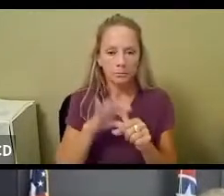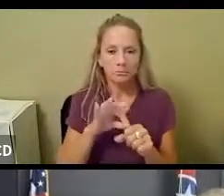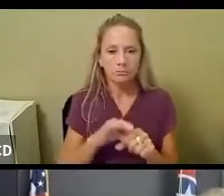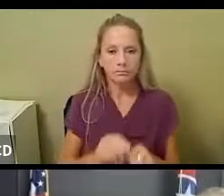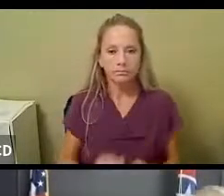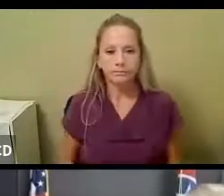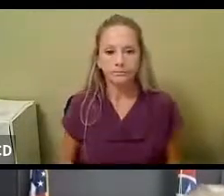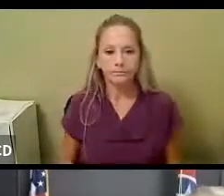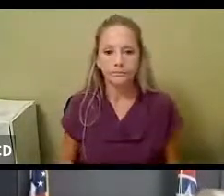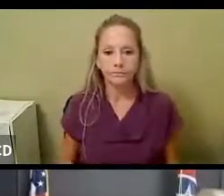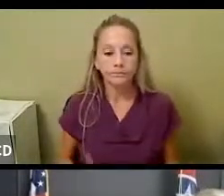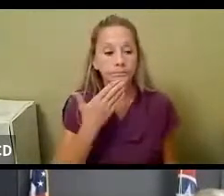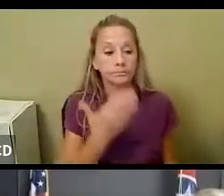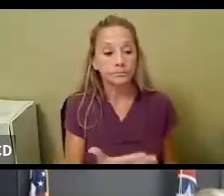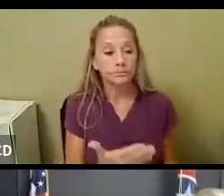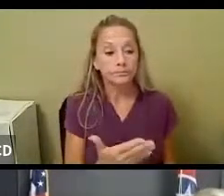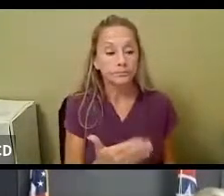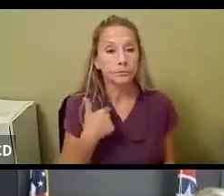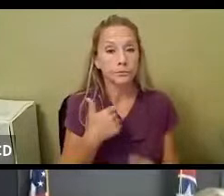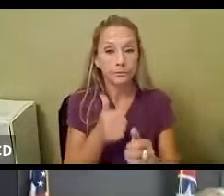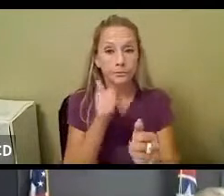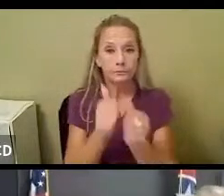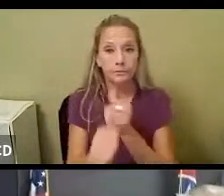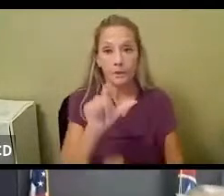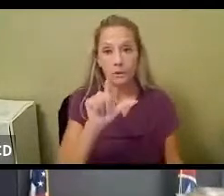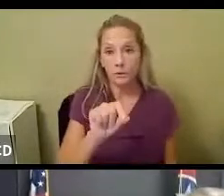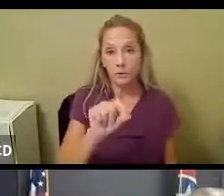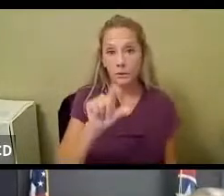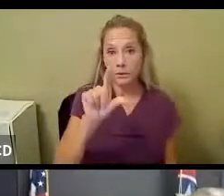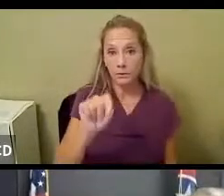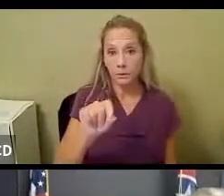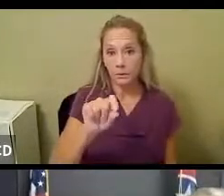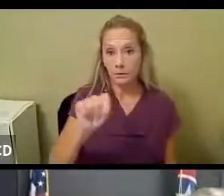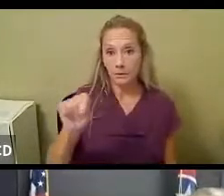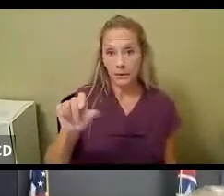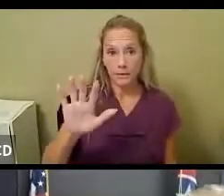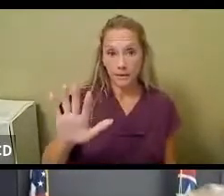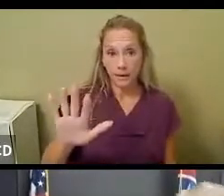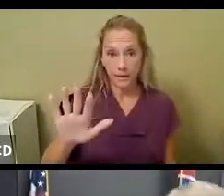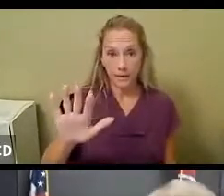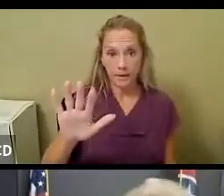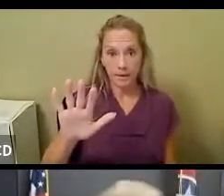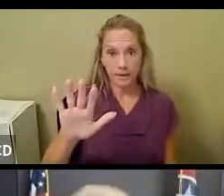Thank you. We have passed 2020-5.